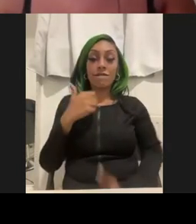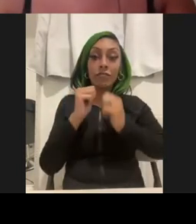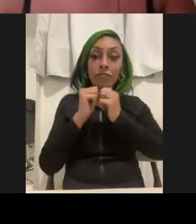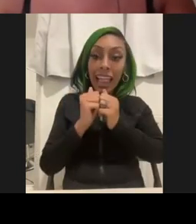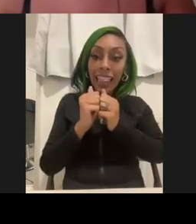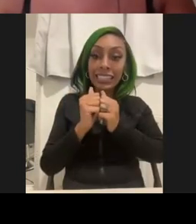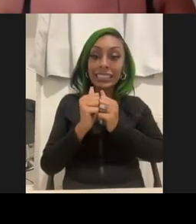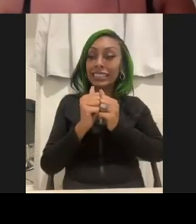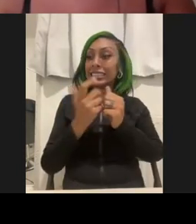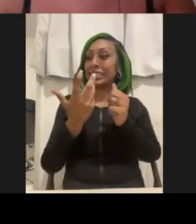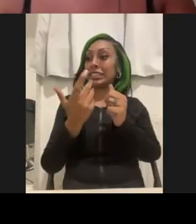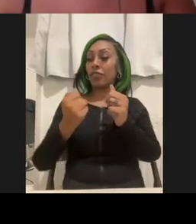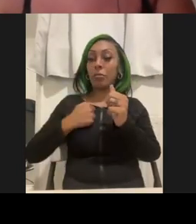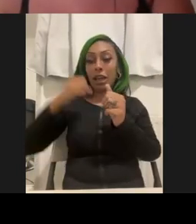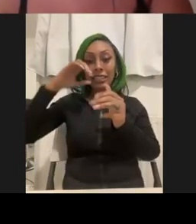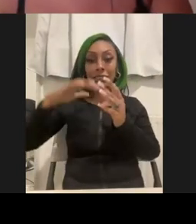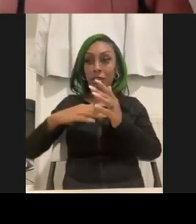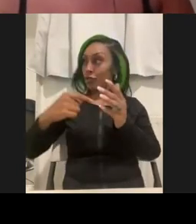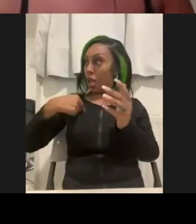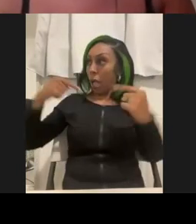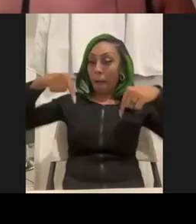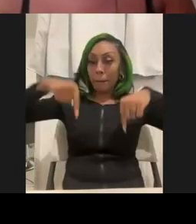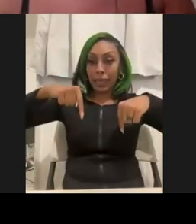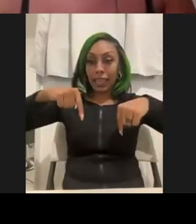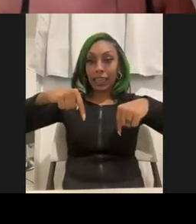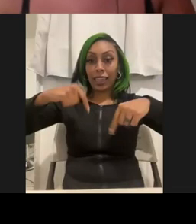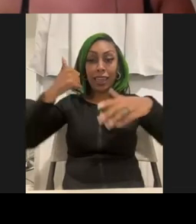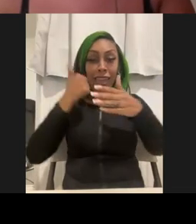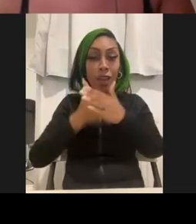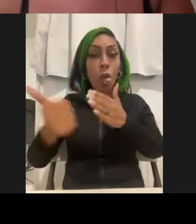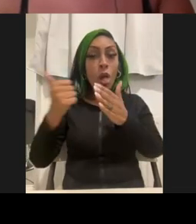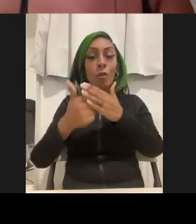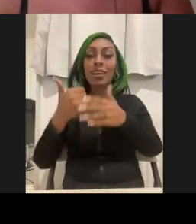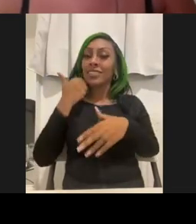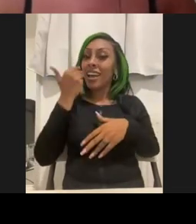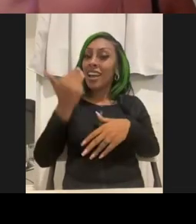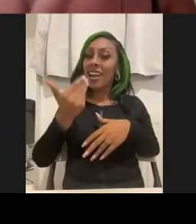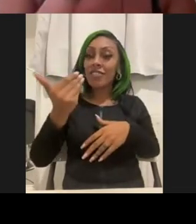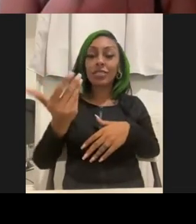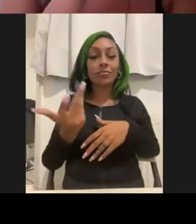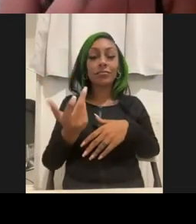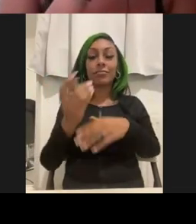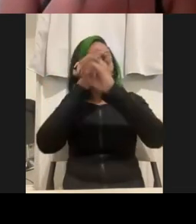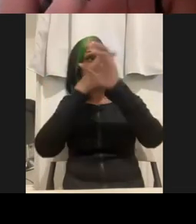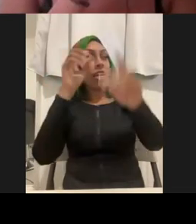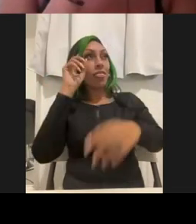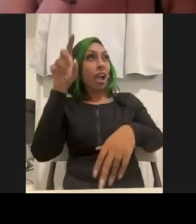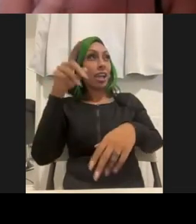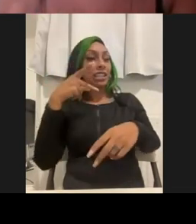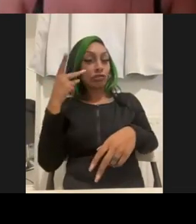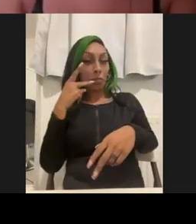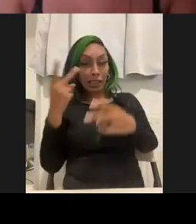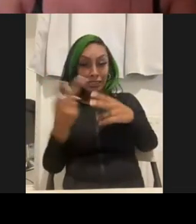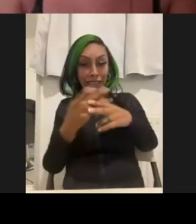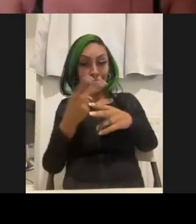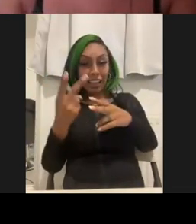experiences or even existence on a near constant basis, the idea of having to do so again is